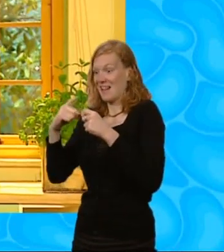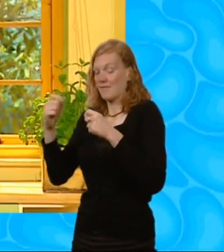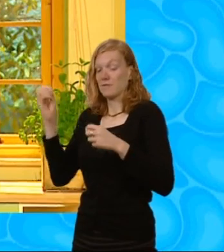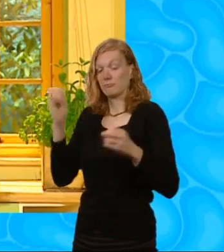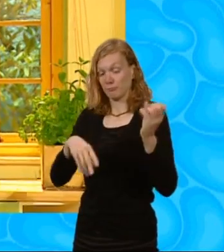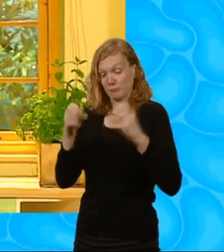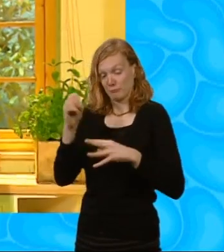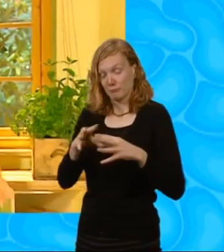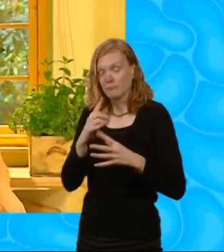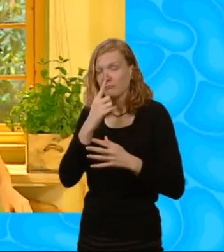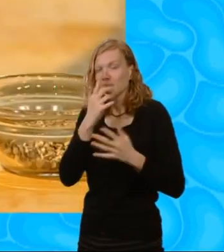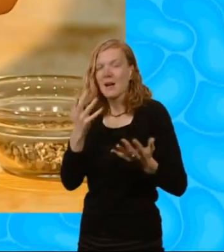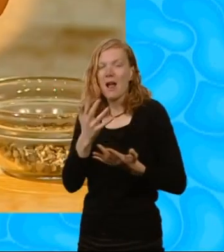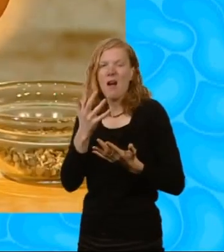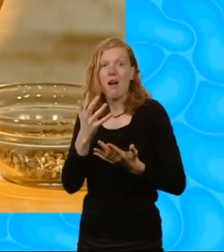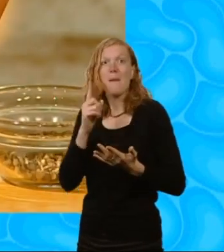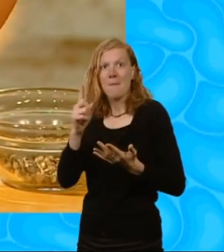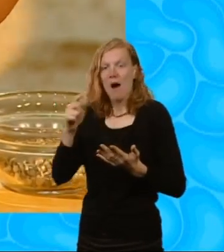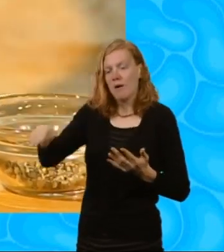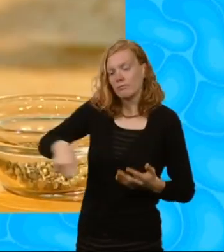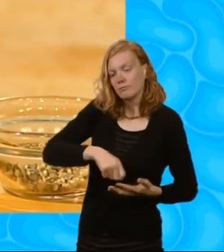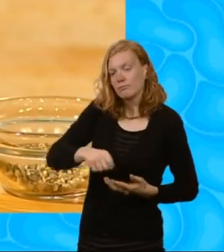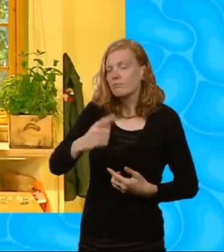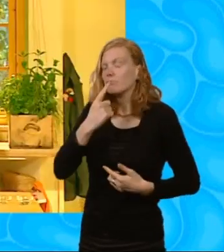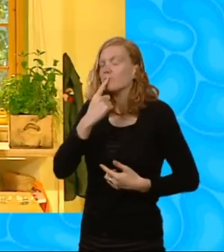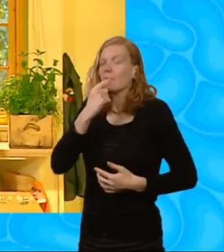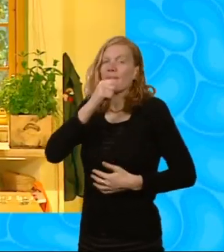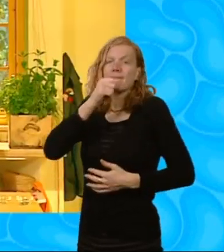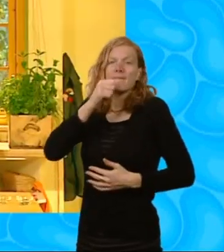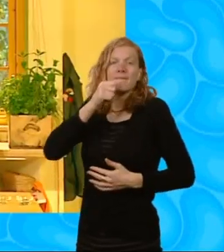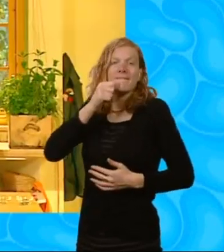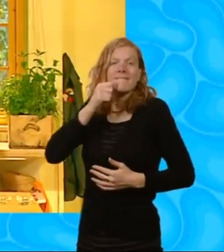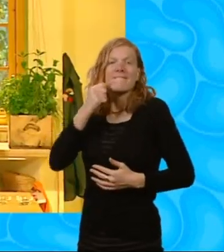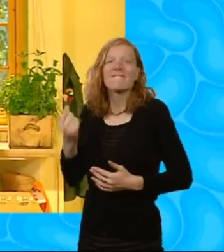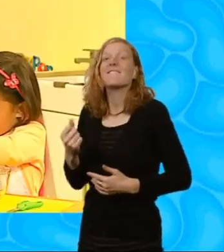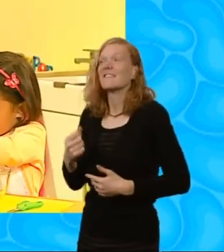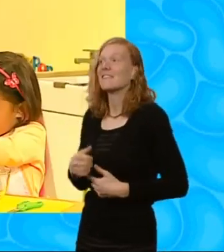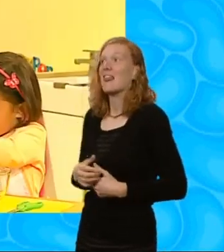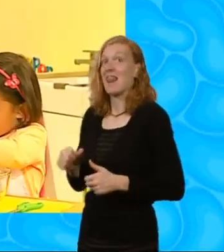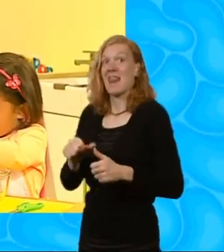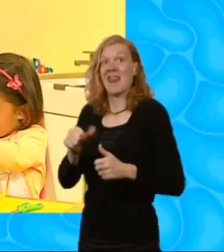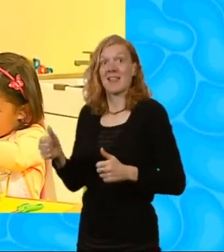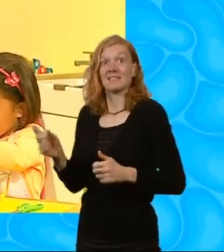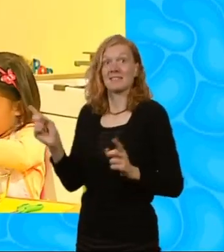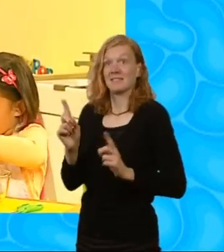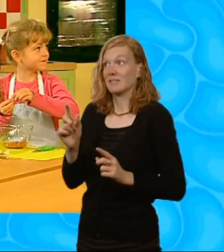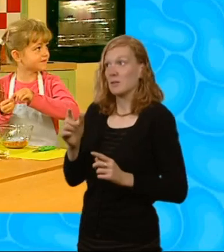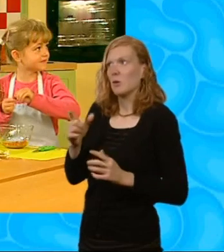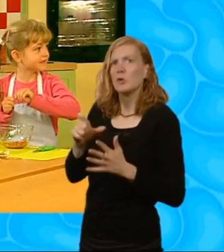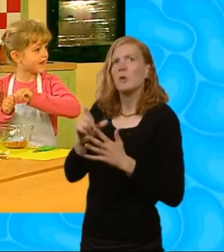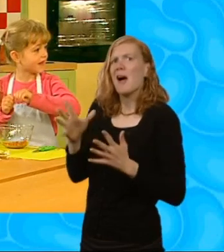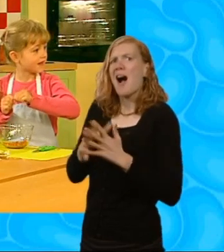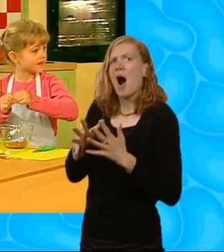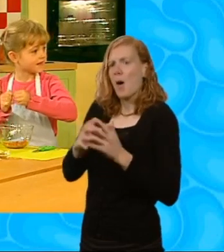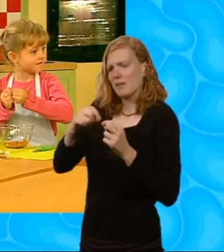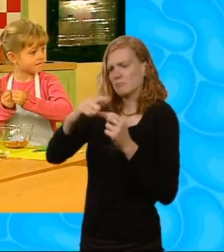we're only going to need a few leaves, so take your leaves from your bowl, and can you guess what we're going to do with them? Tear them. That's right, we're going to tear them